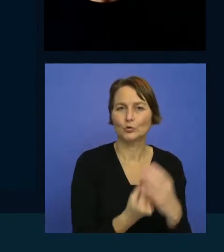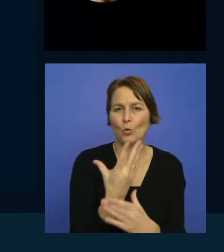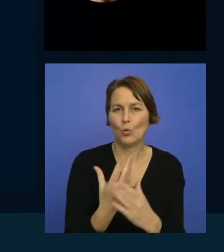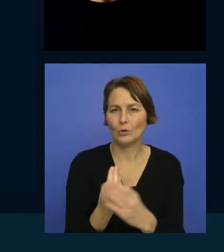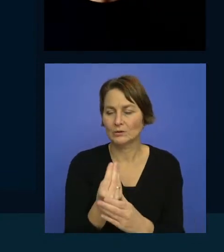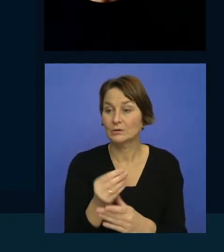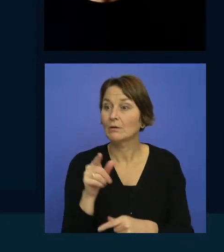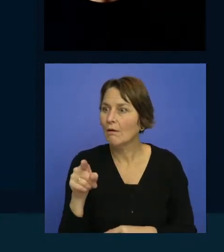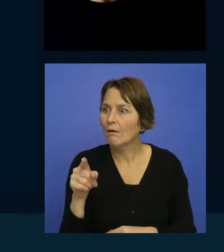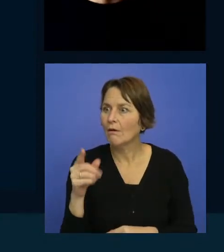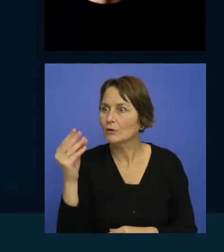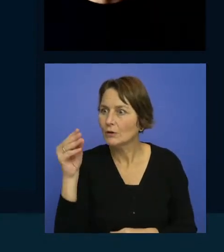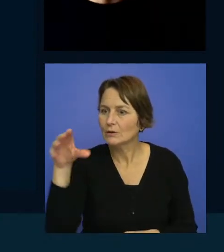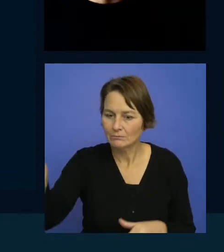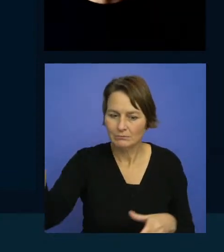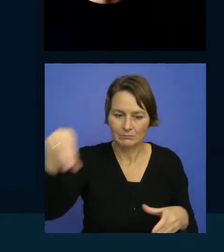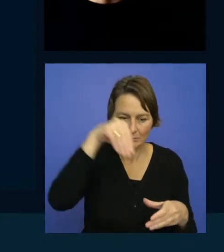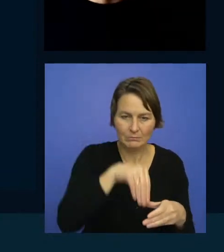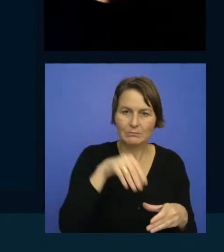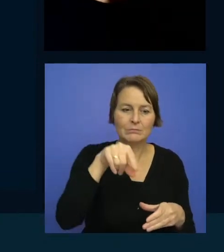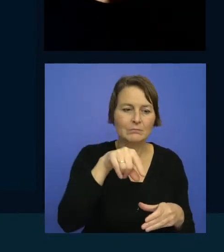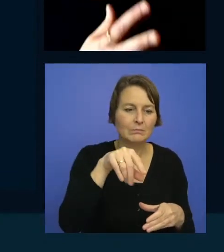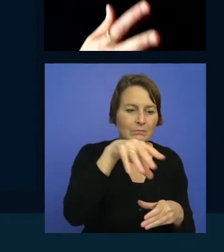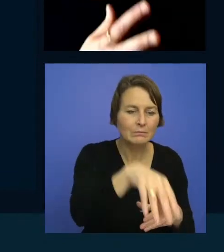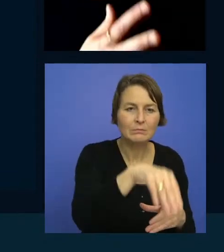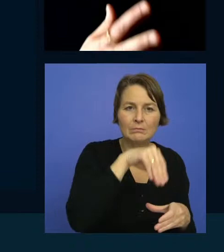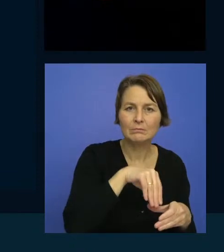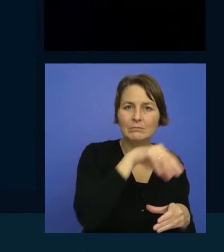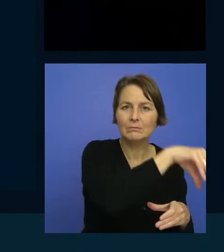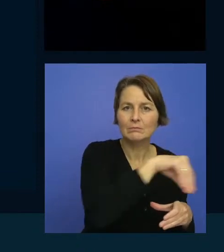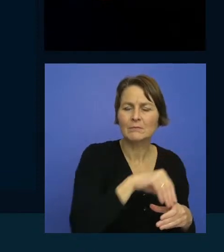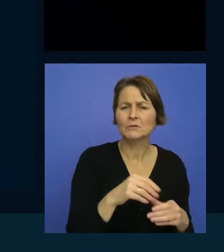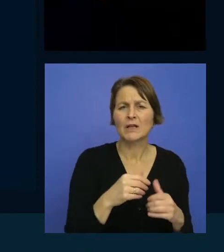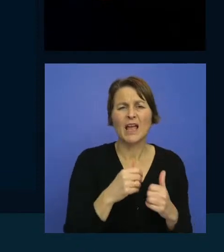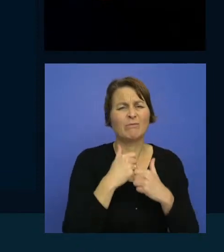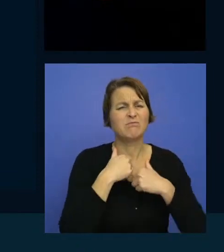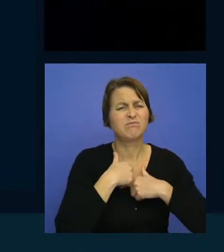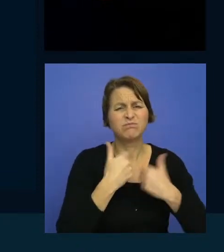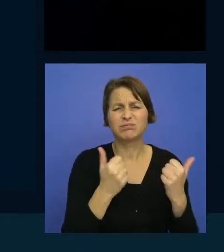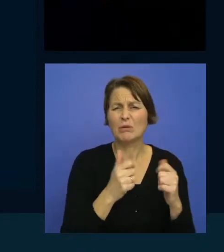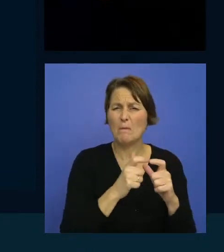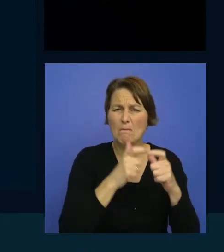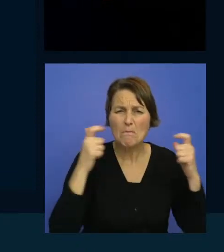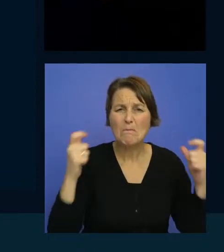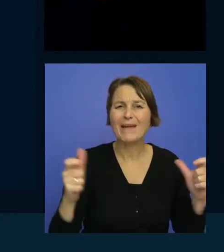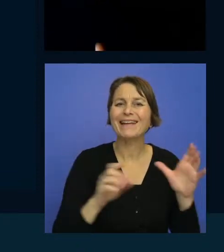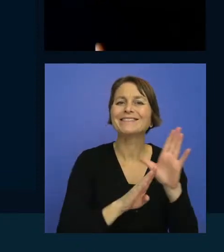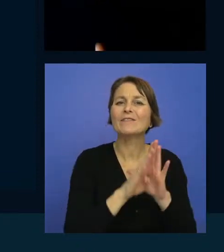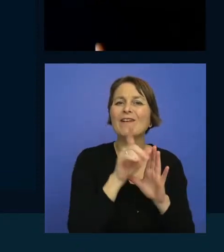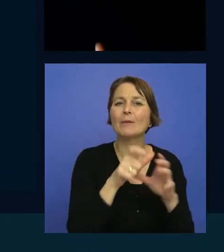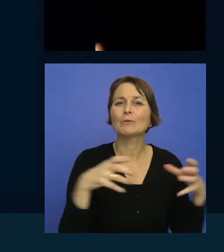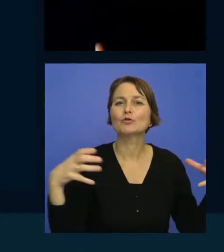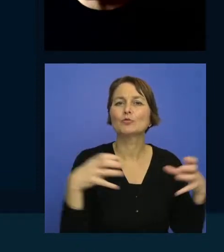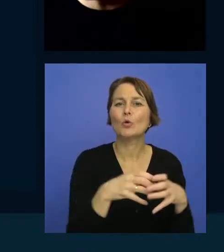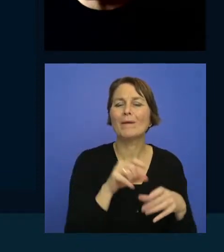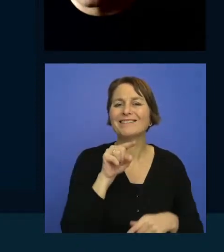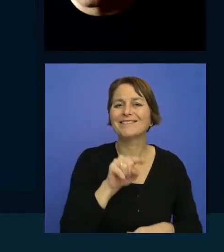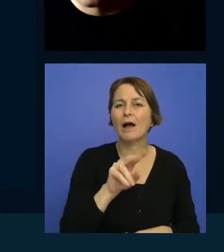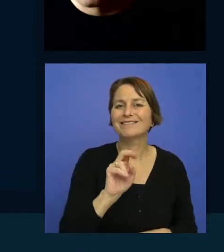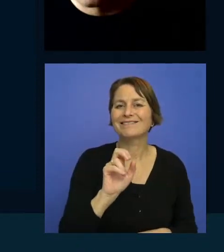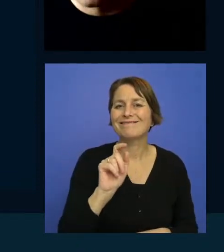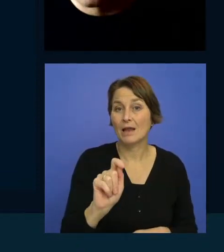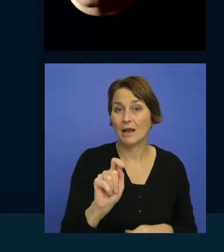for Azure, obviously we had a huge community of .NET developers who use SQL Server. It's about 7 million strong worldwide and growing